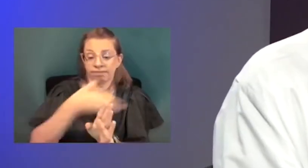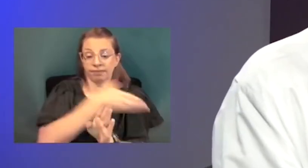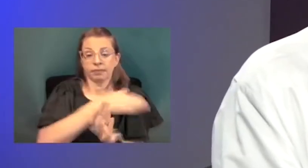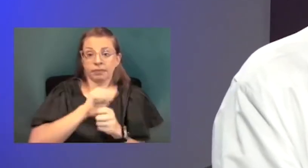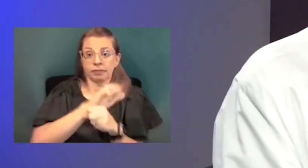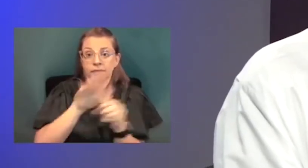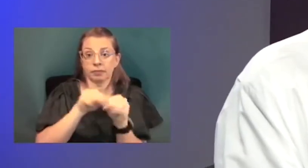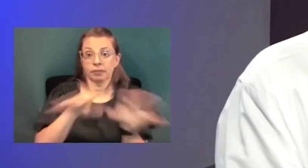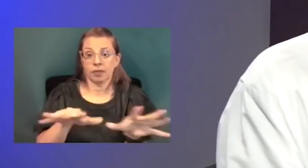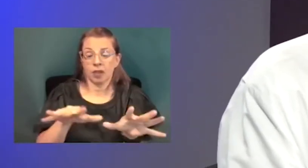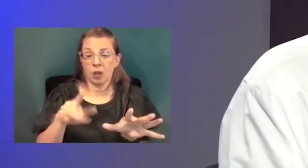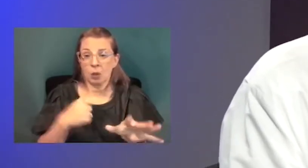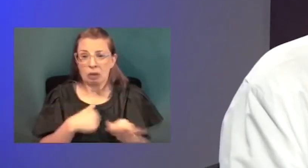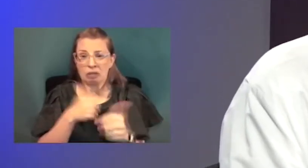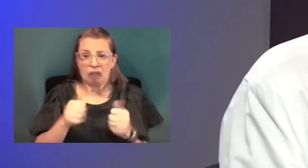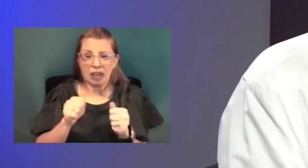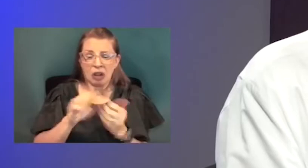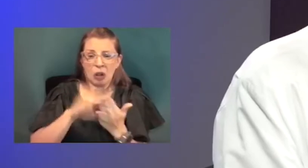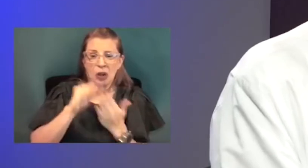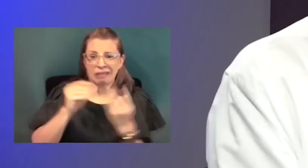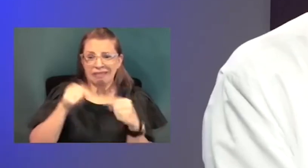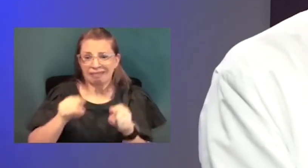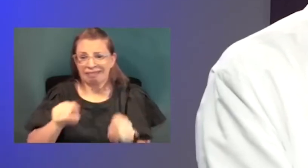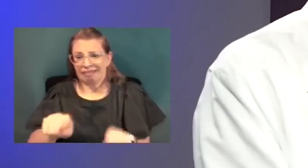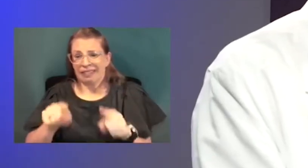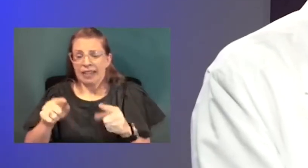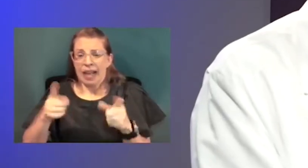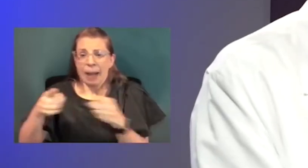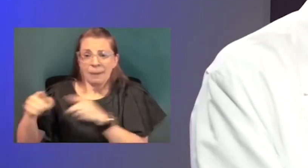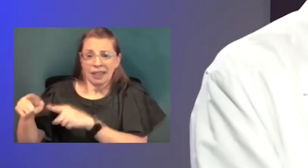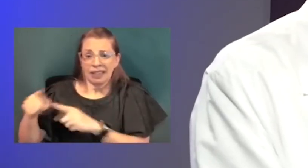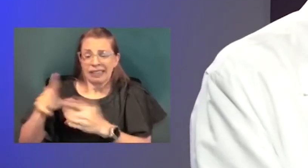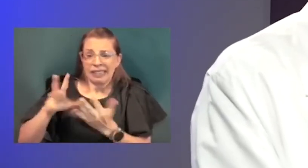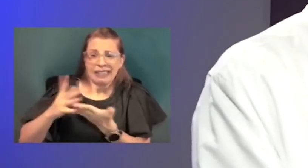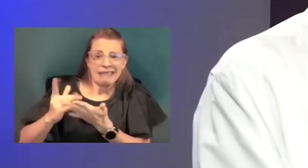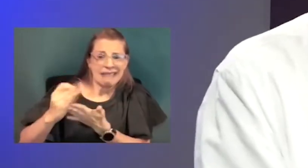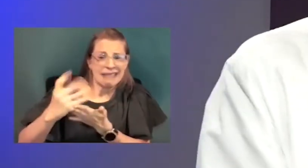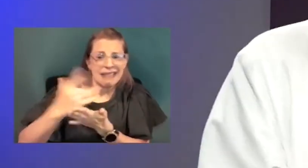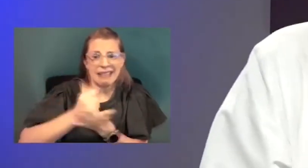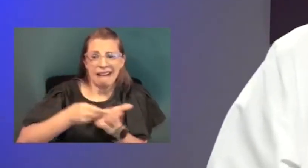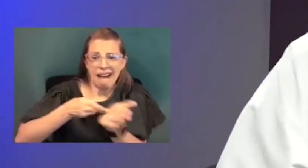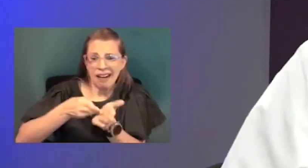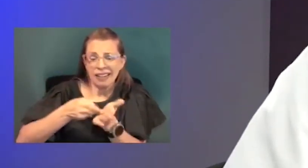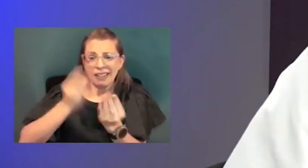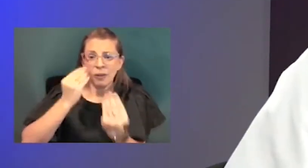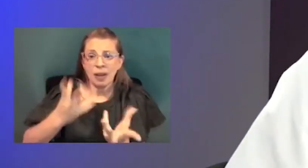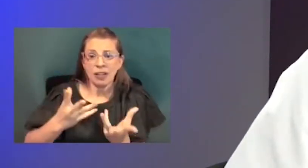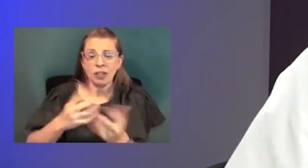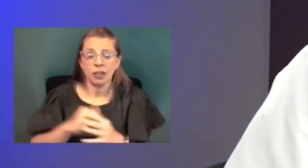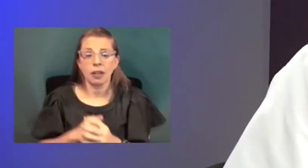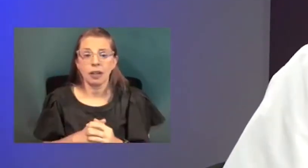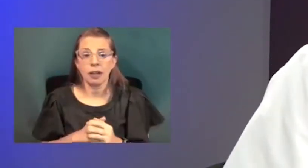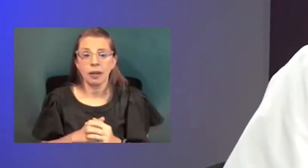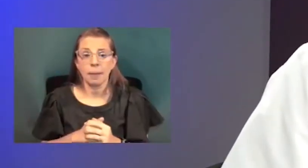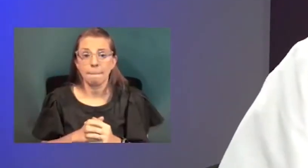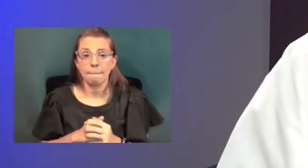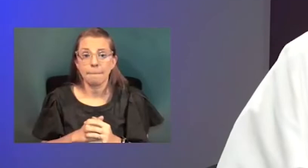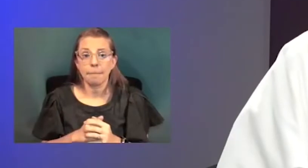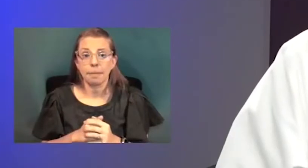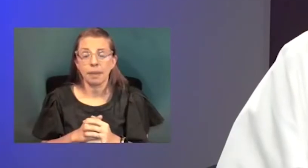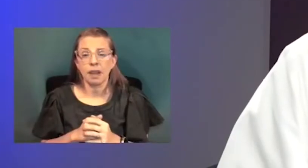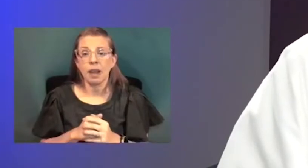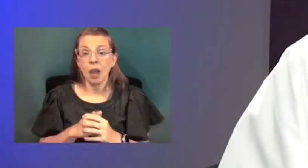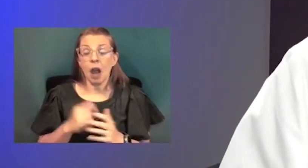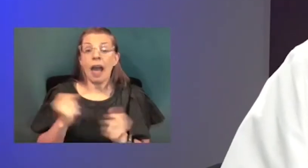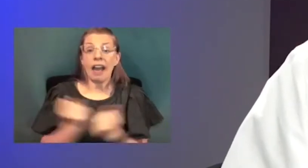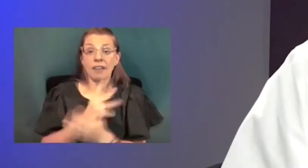while we flew it. We're trying to tell you the best and most honest information we can. Are we going to all have it right? No. But frankly, we had most of it right. In fact, we had